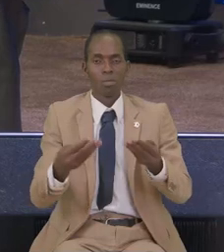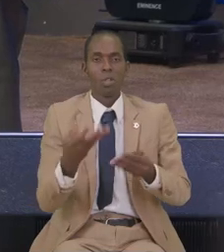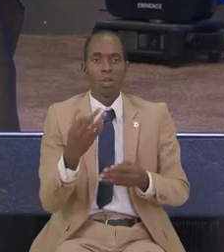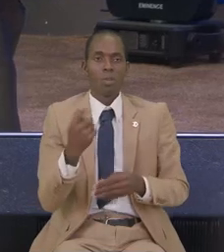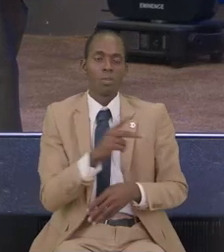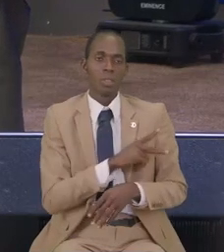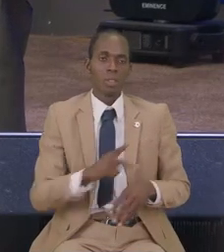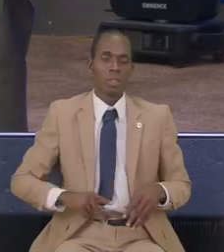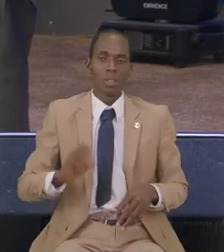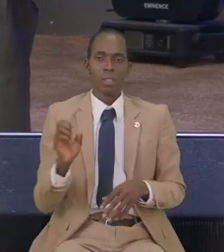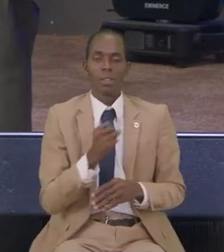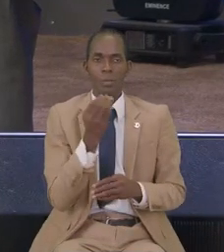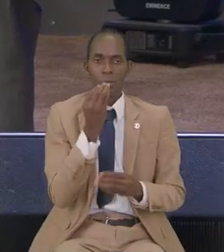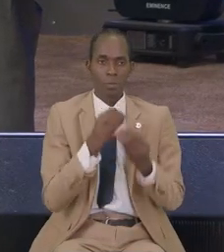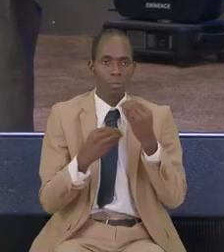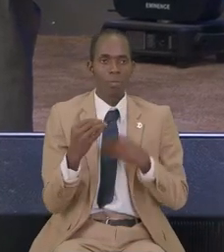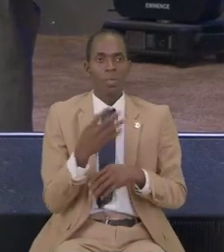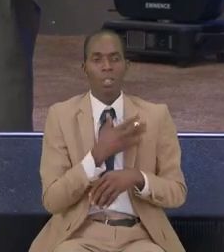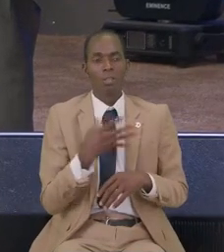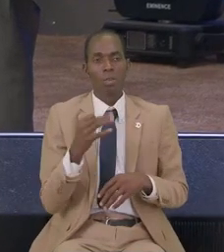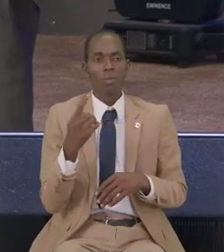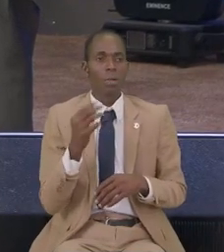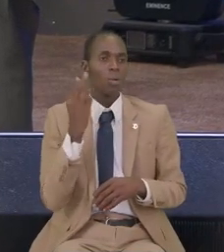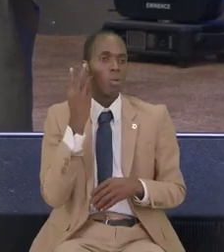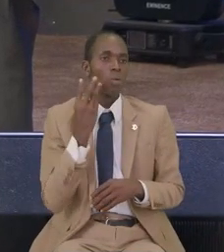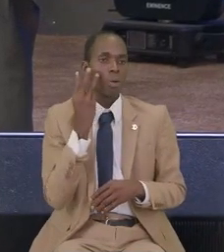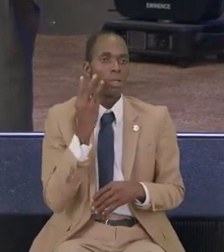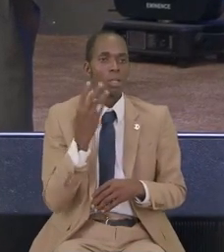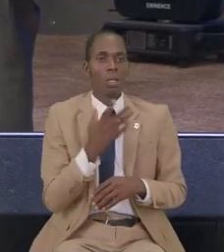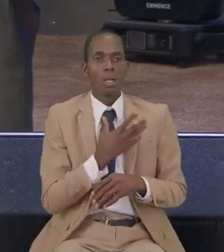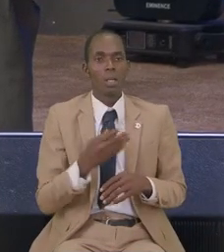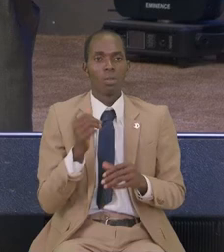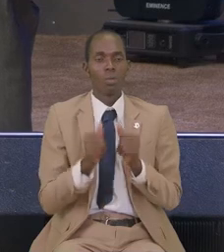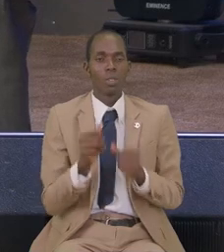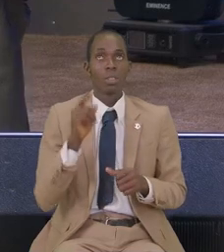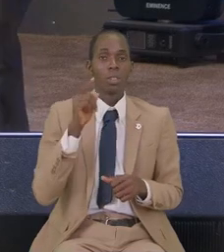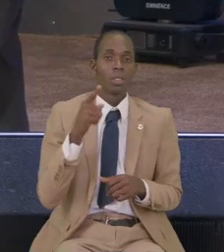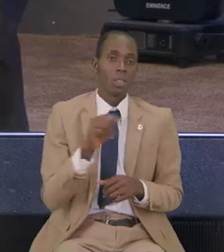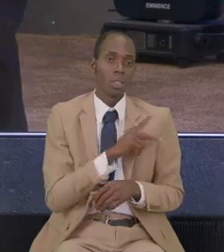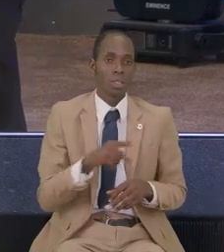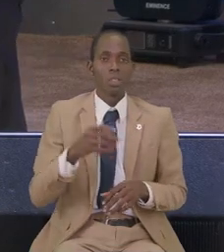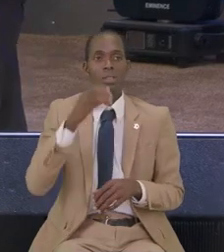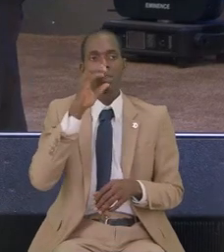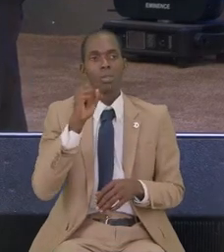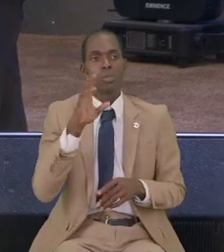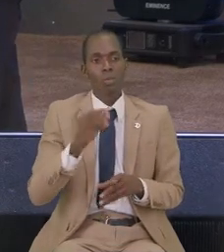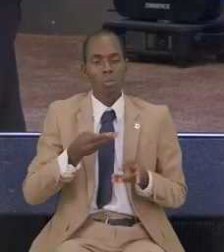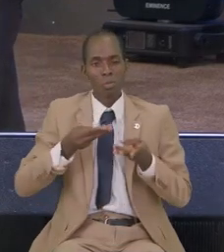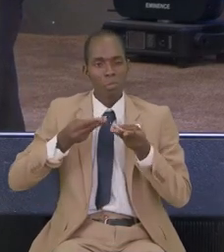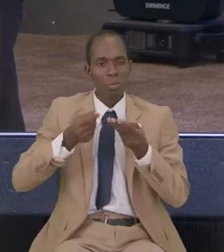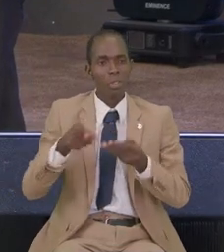provision of the king's meat and of the wine which he drank, so nourishing